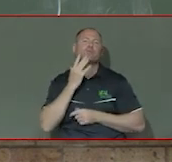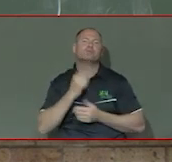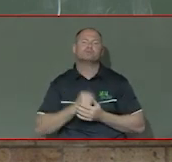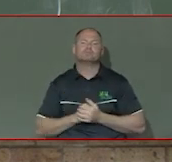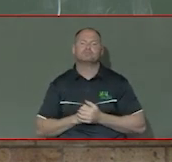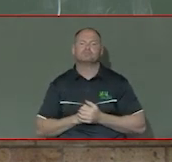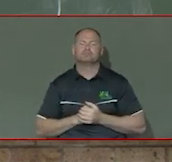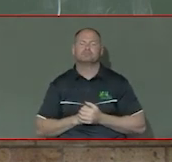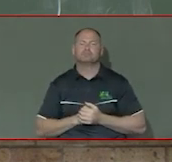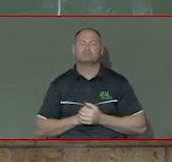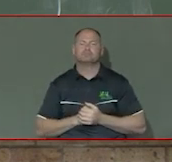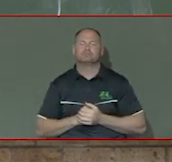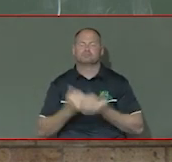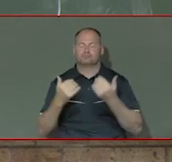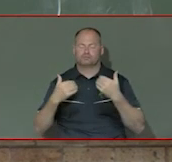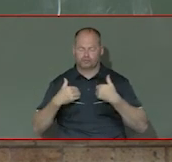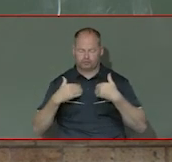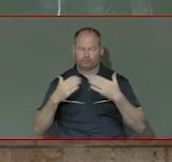Let's take it from there.